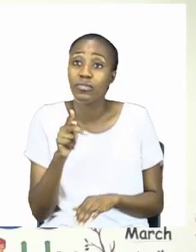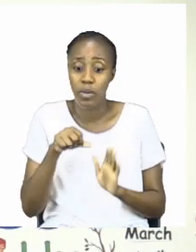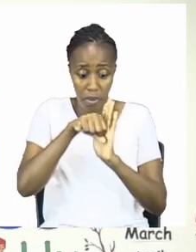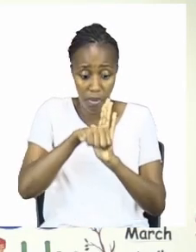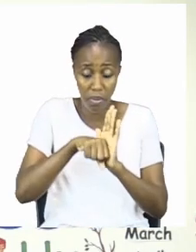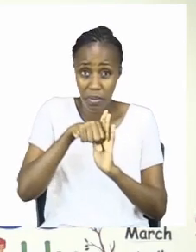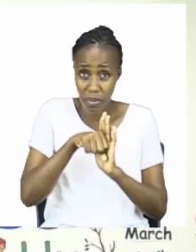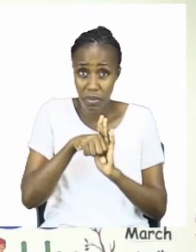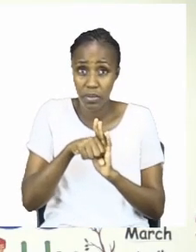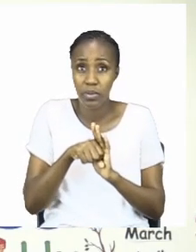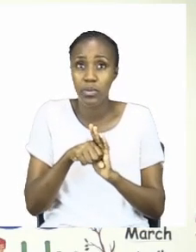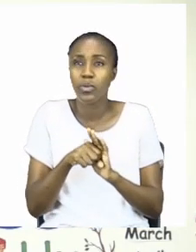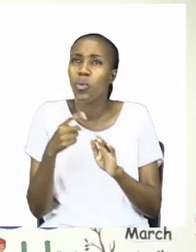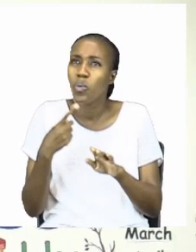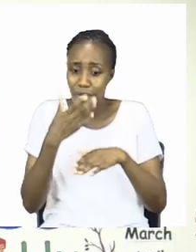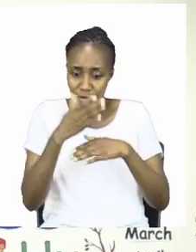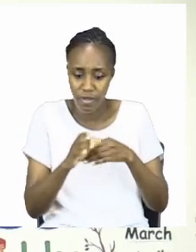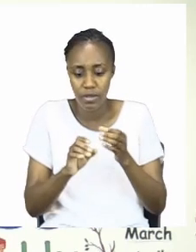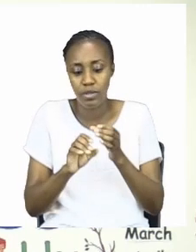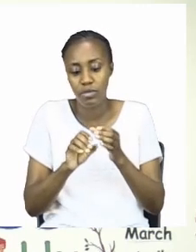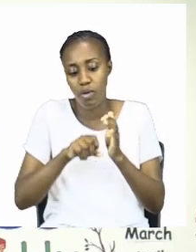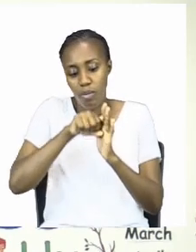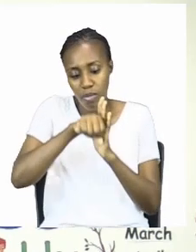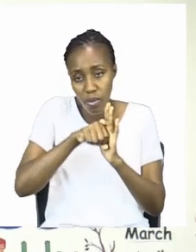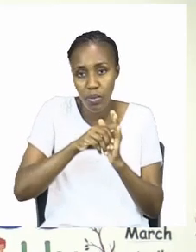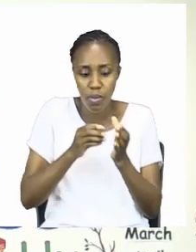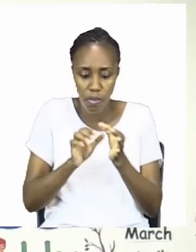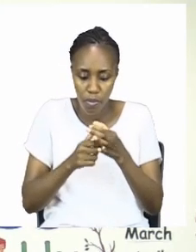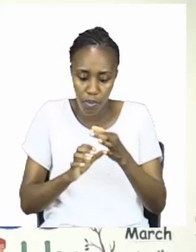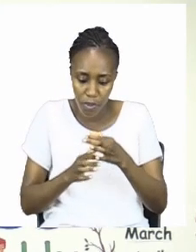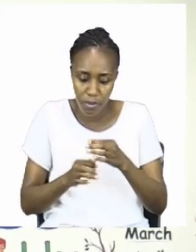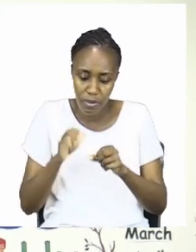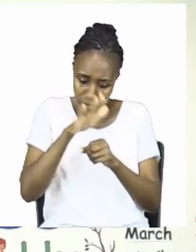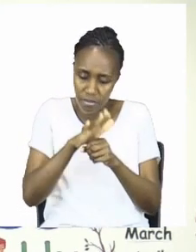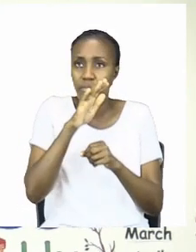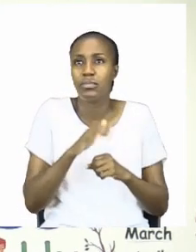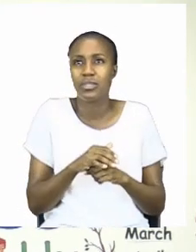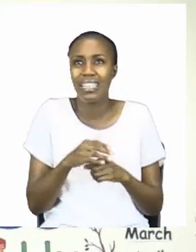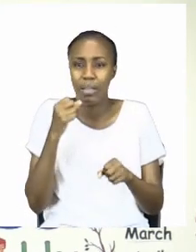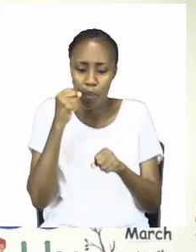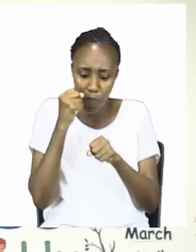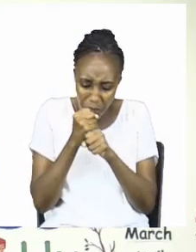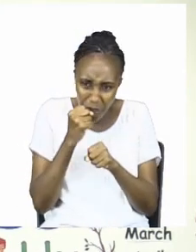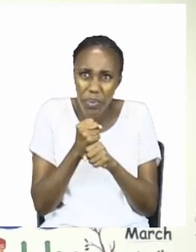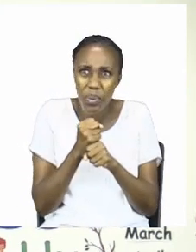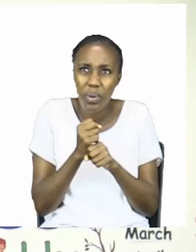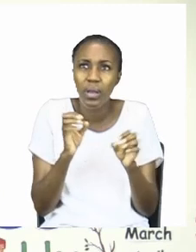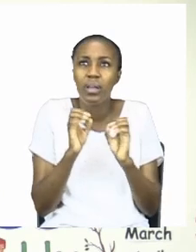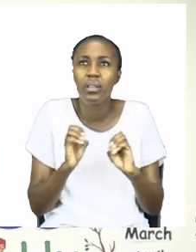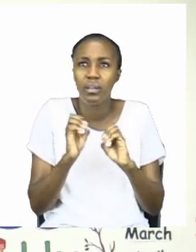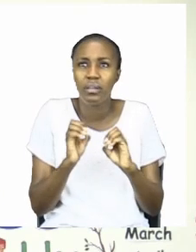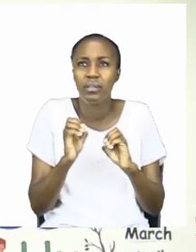remember, you must always close your glue once you are done so that it doesn't dry out.